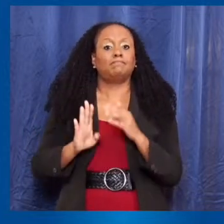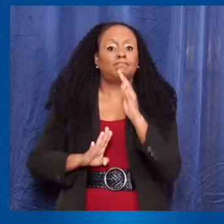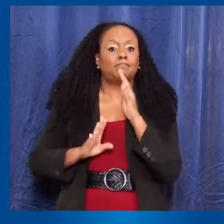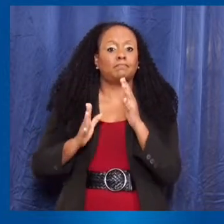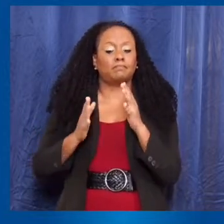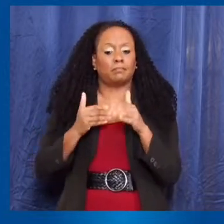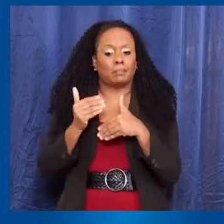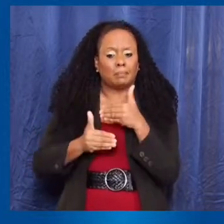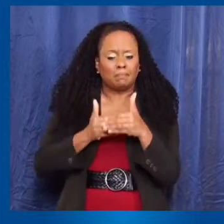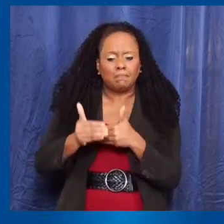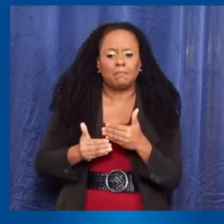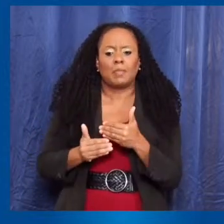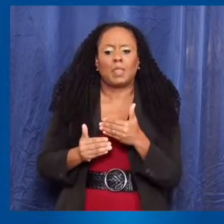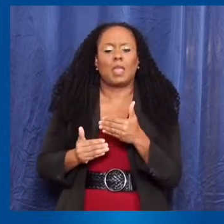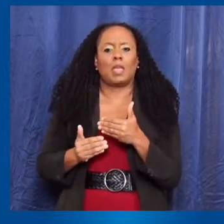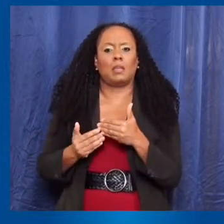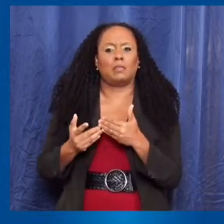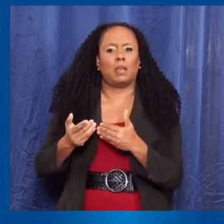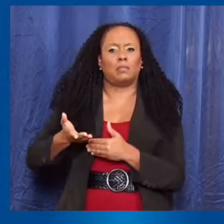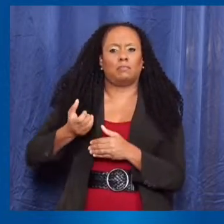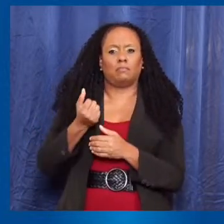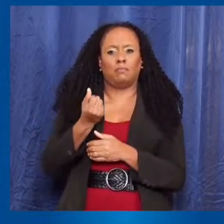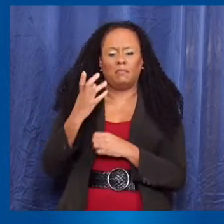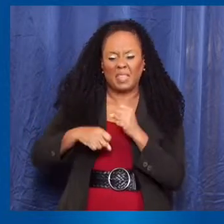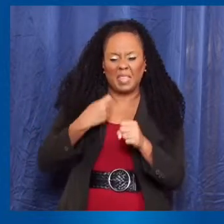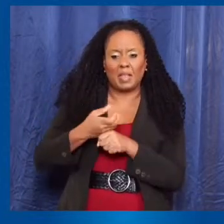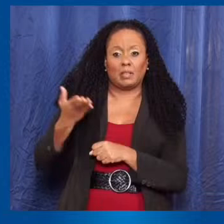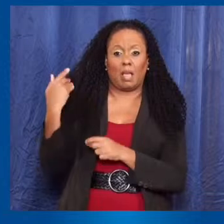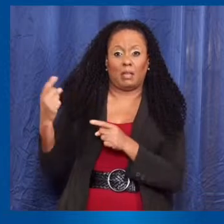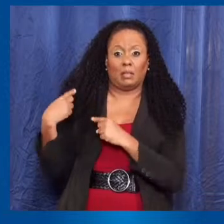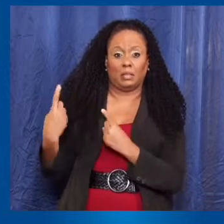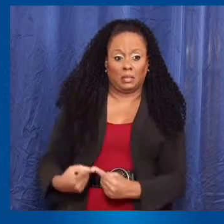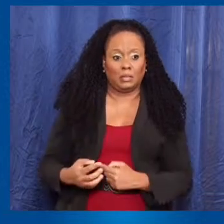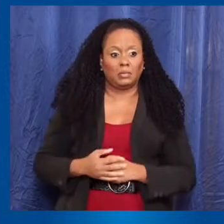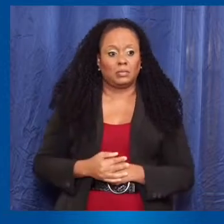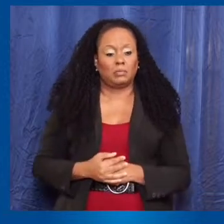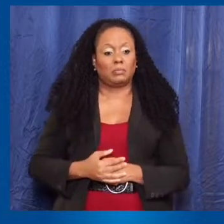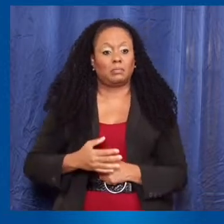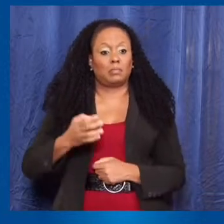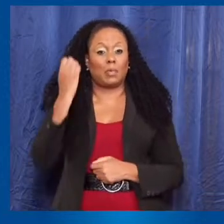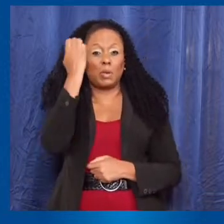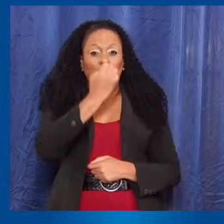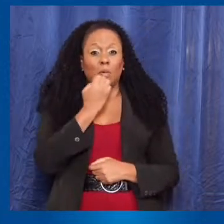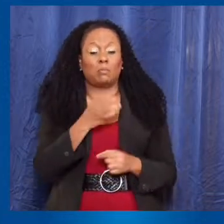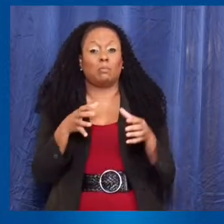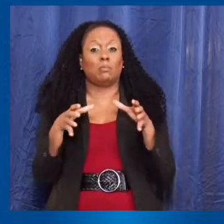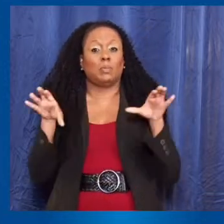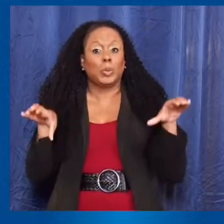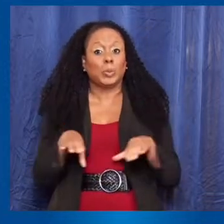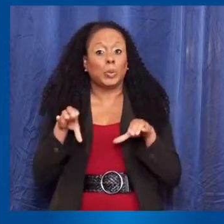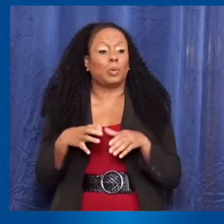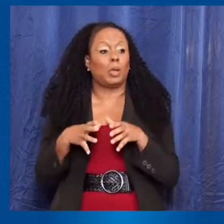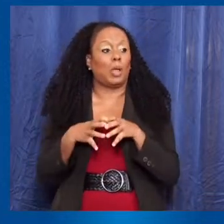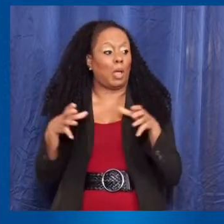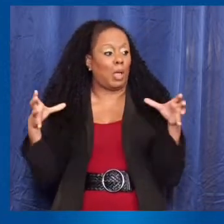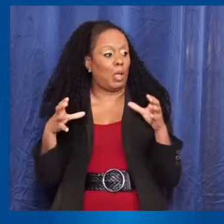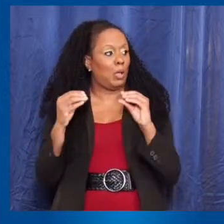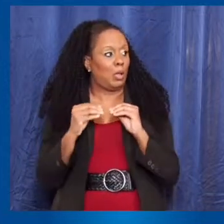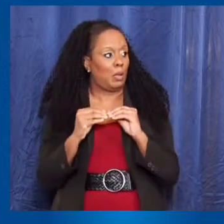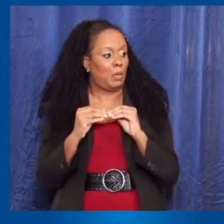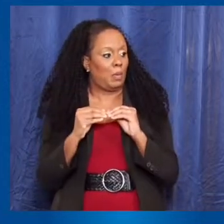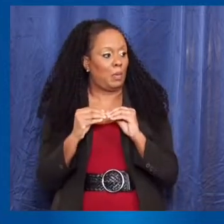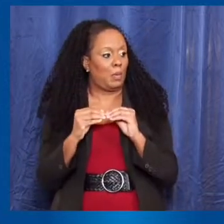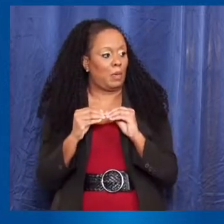over the last years. On climate finance, France and Europe do much more than they first